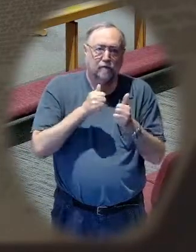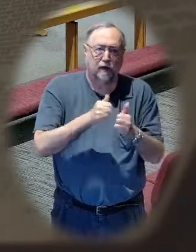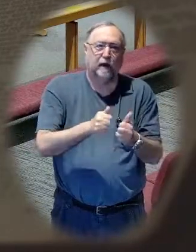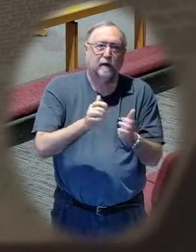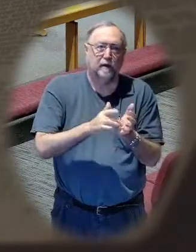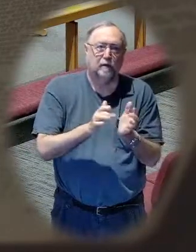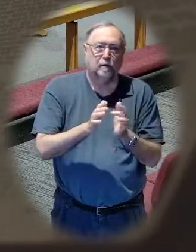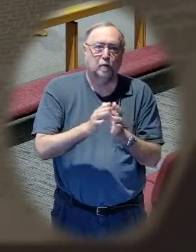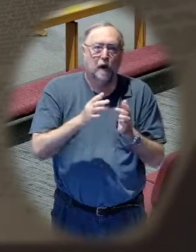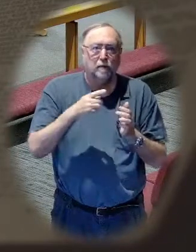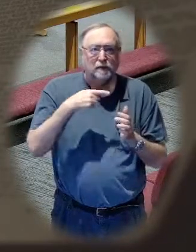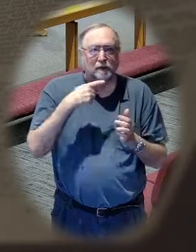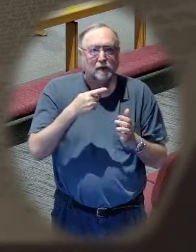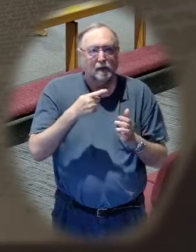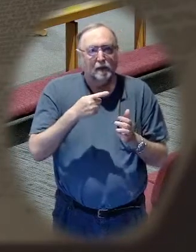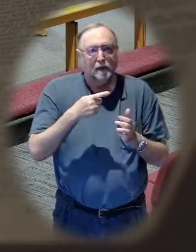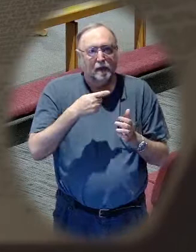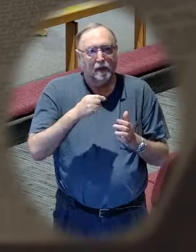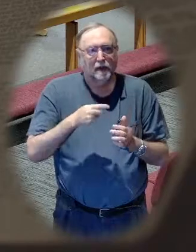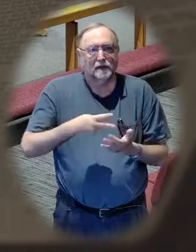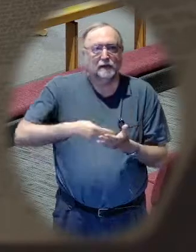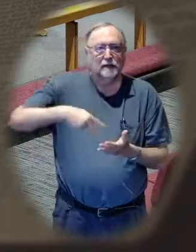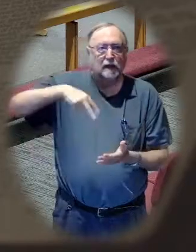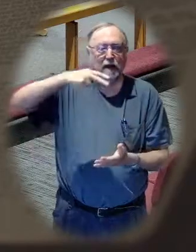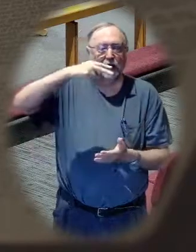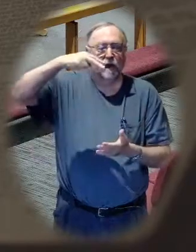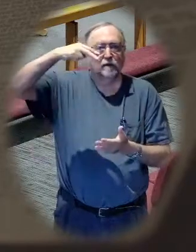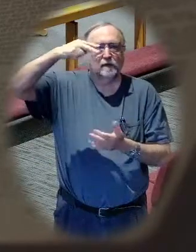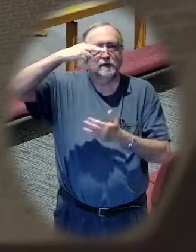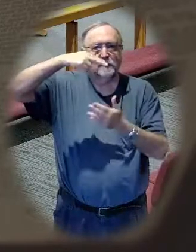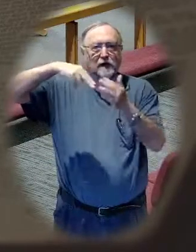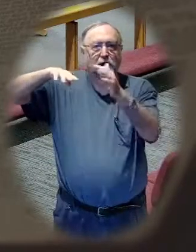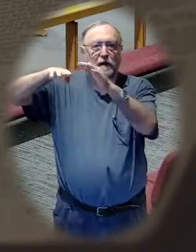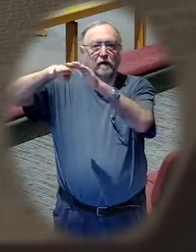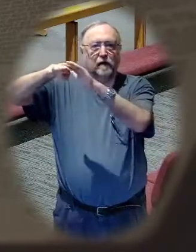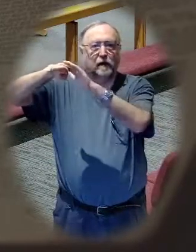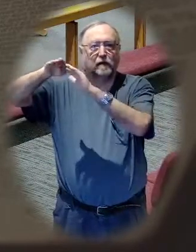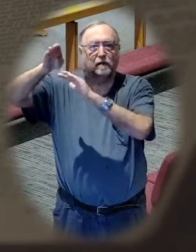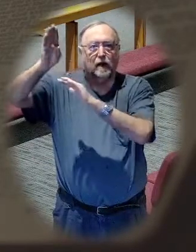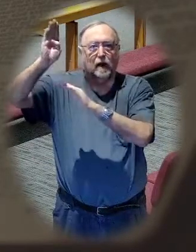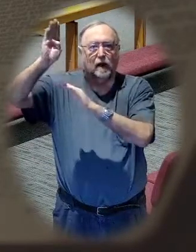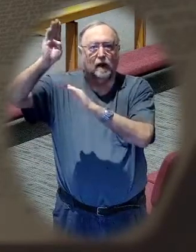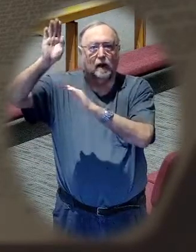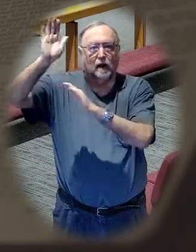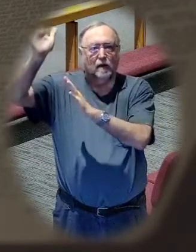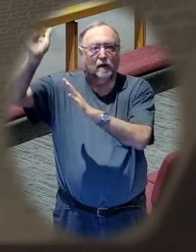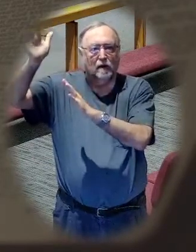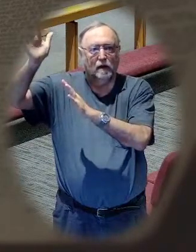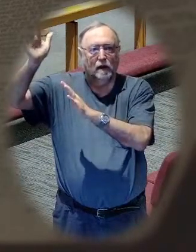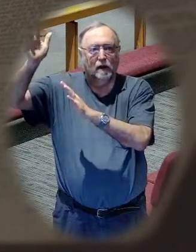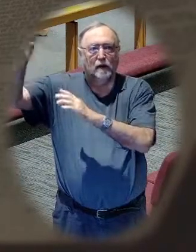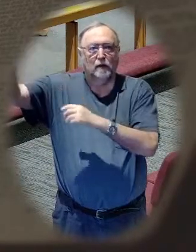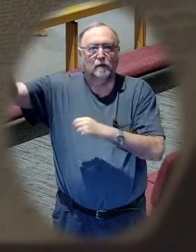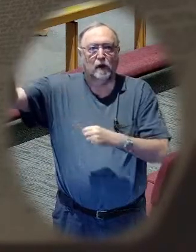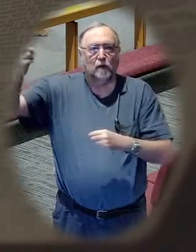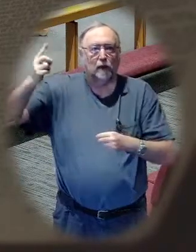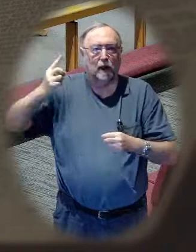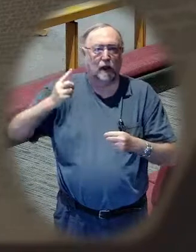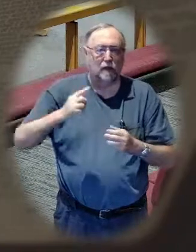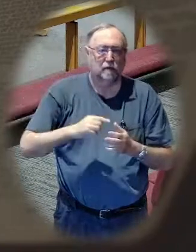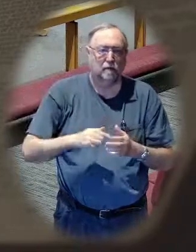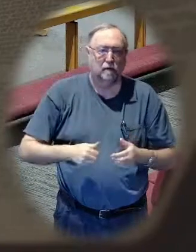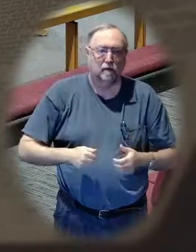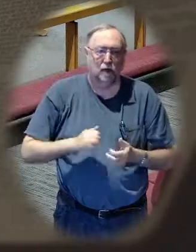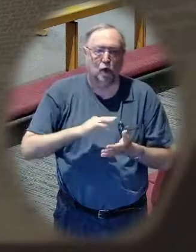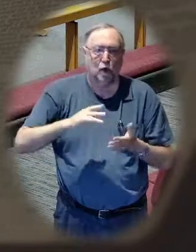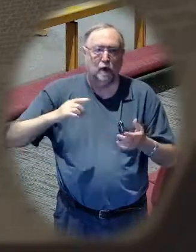to the Scriptures, and ascended into heaven, and sits at the right hand of the Father. And He will come again